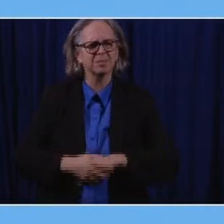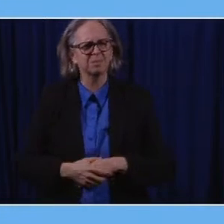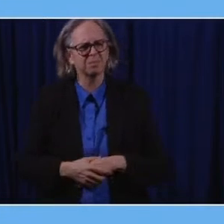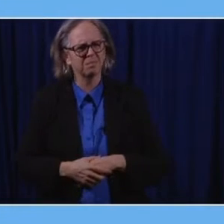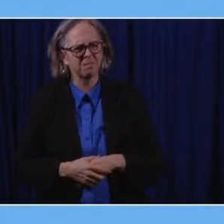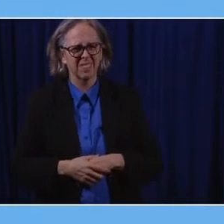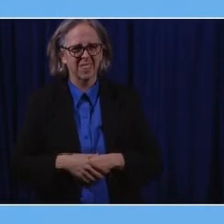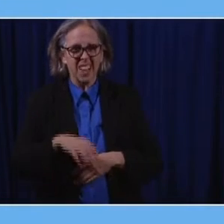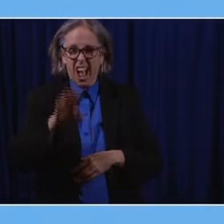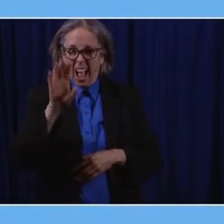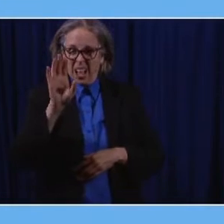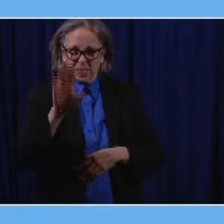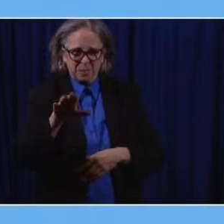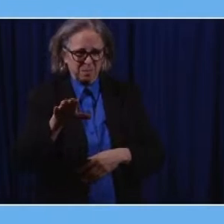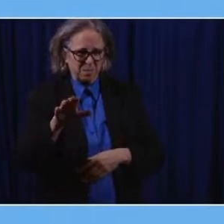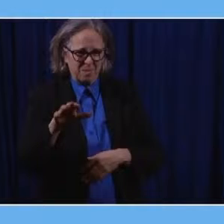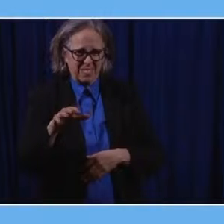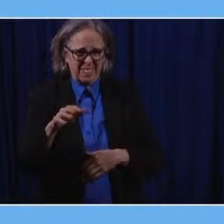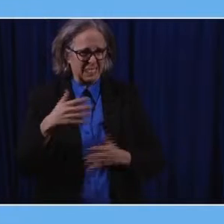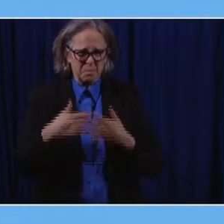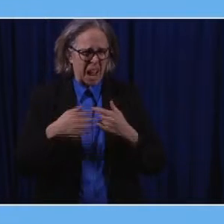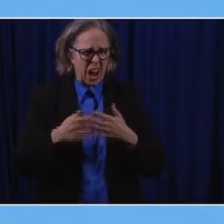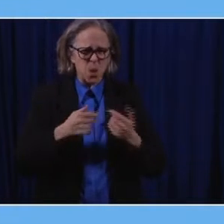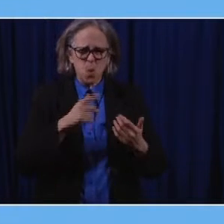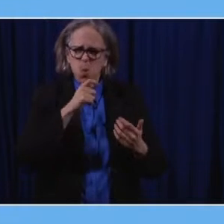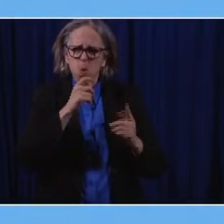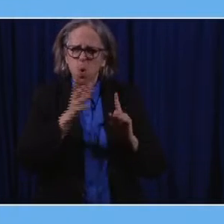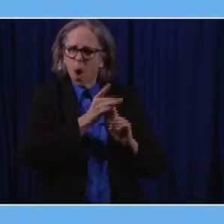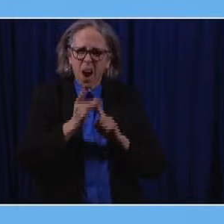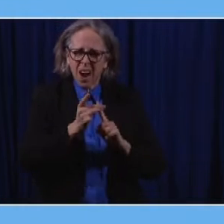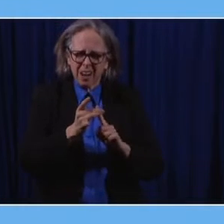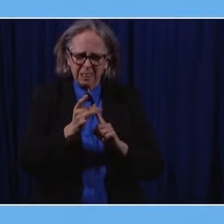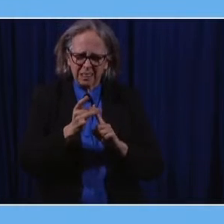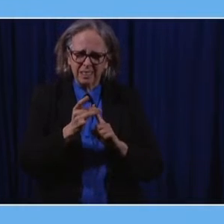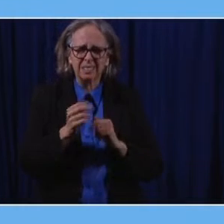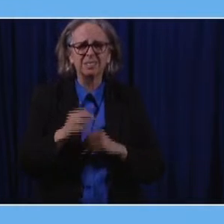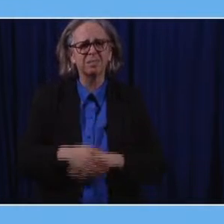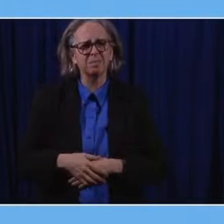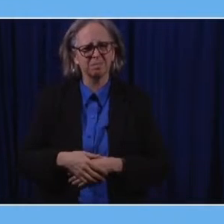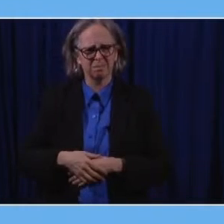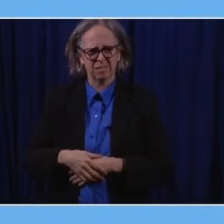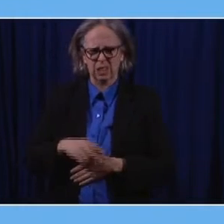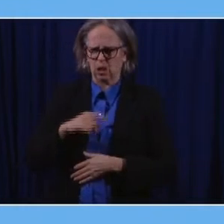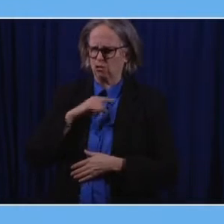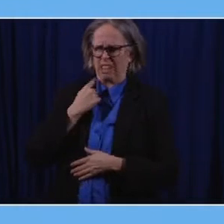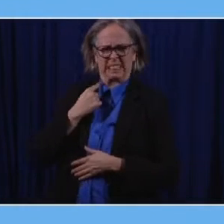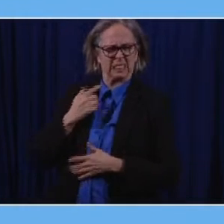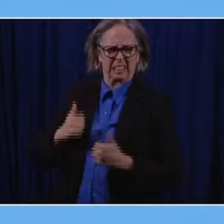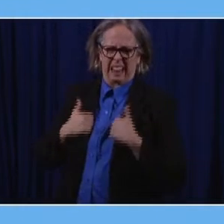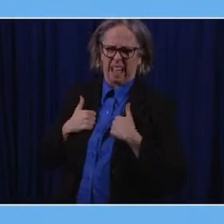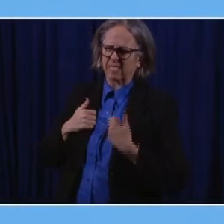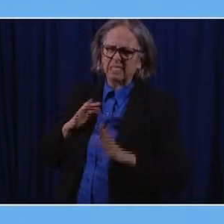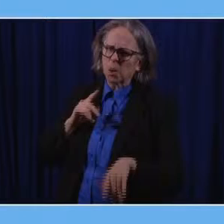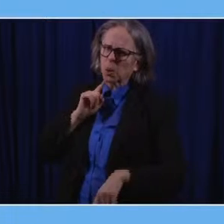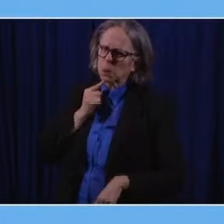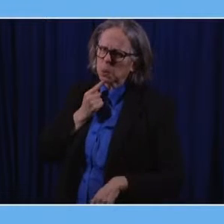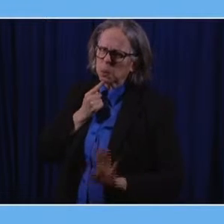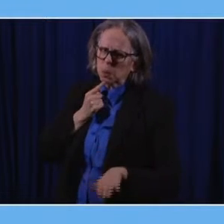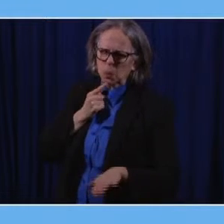or choose who it affects. It is life-threatening. It is serious. When I see people who aren't following the